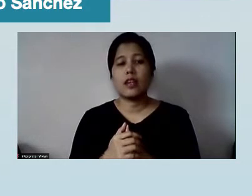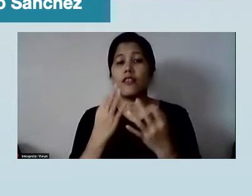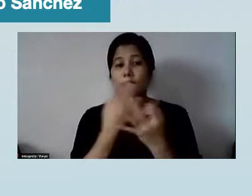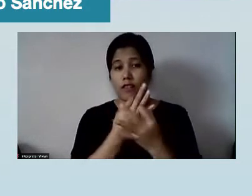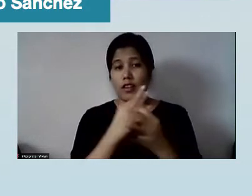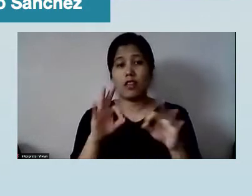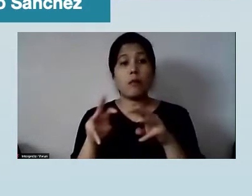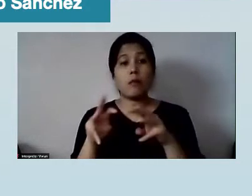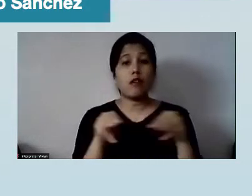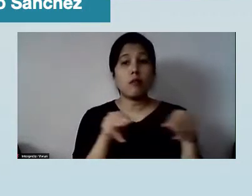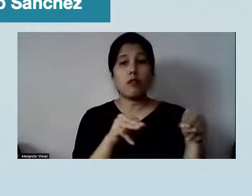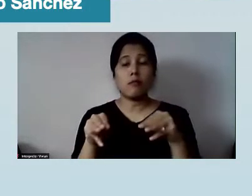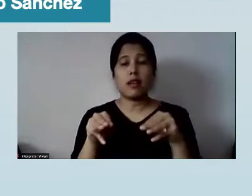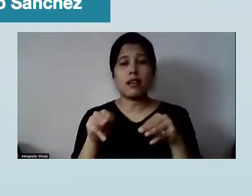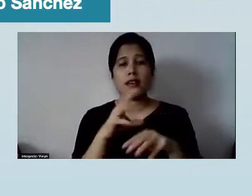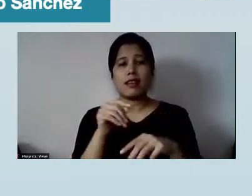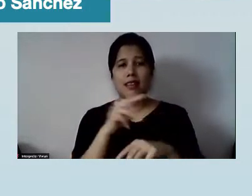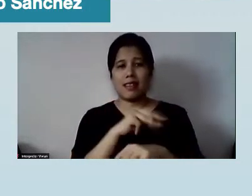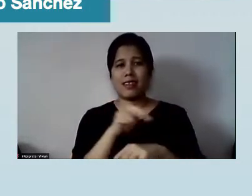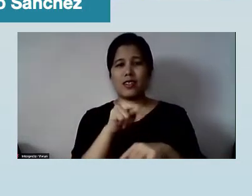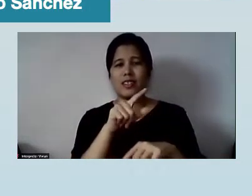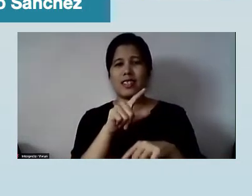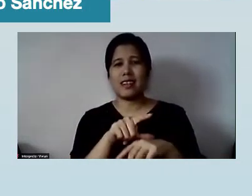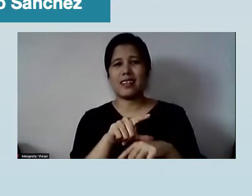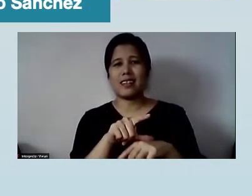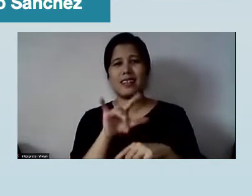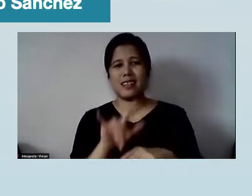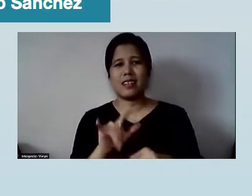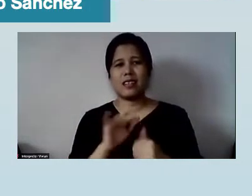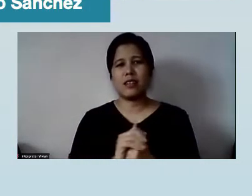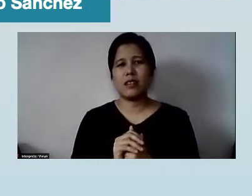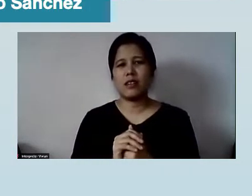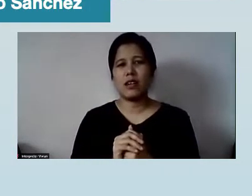freedom of movement in nationality.